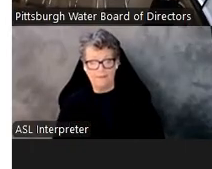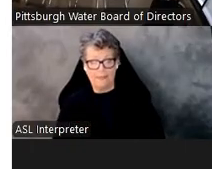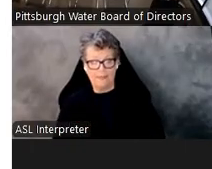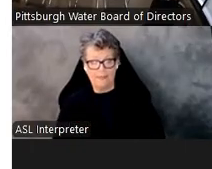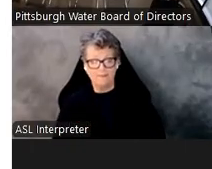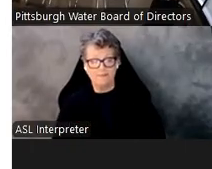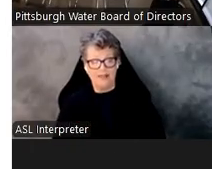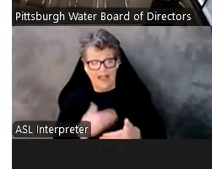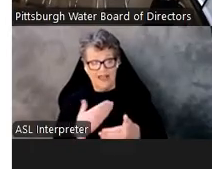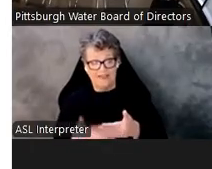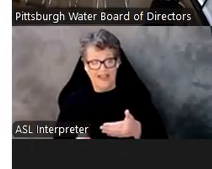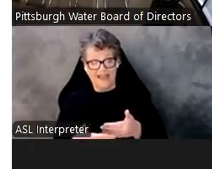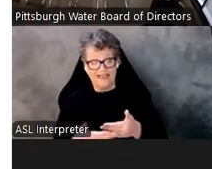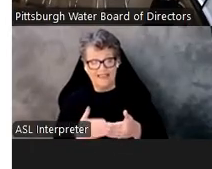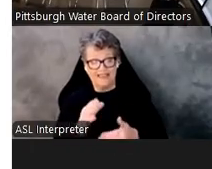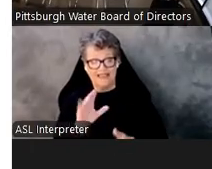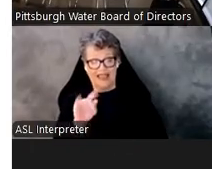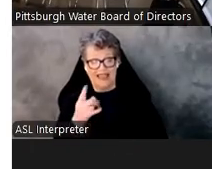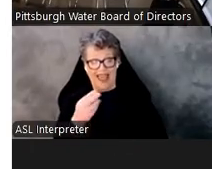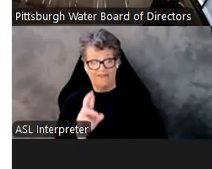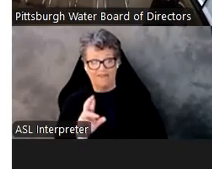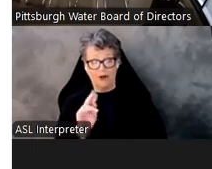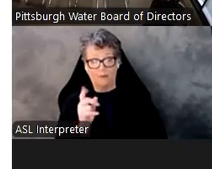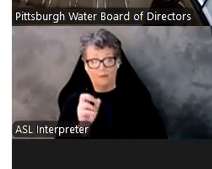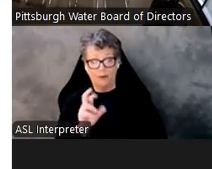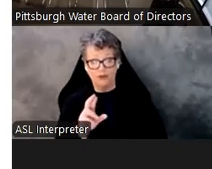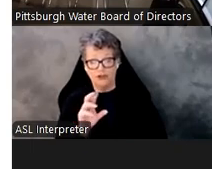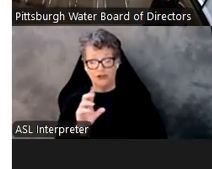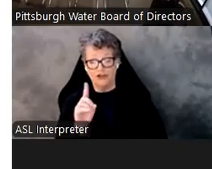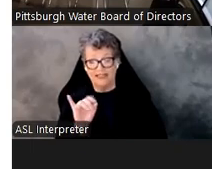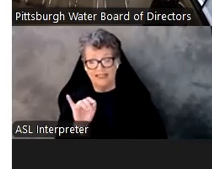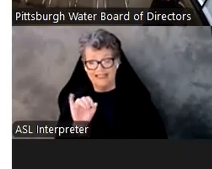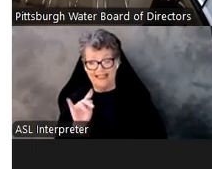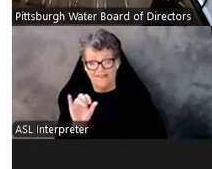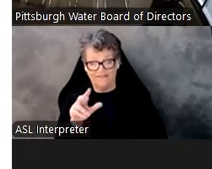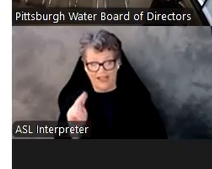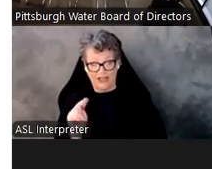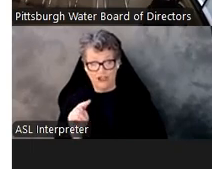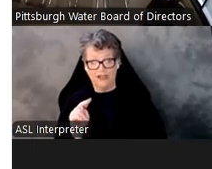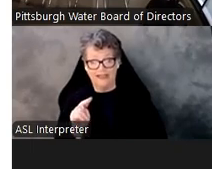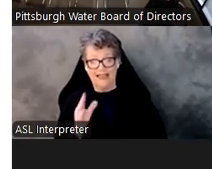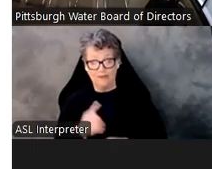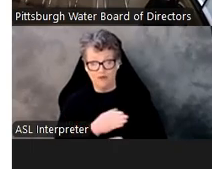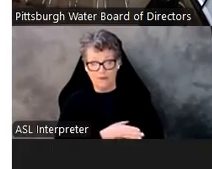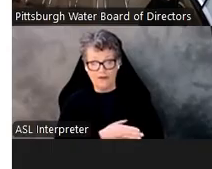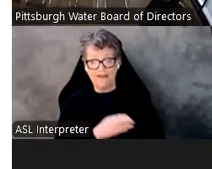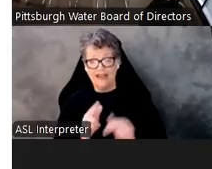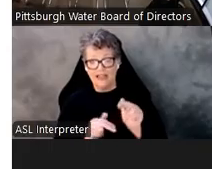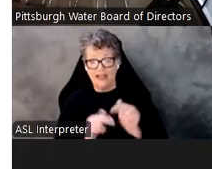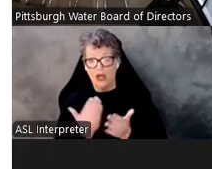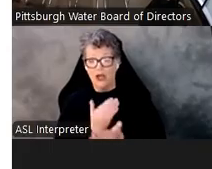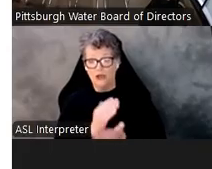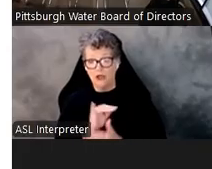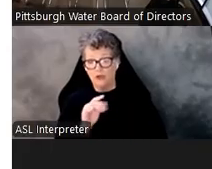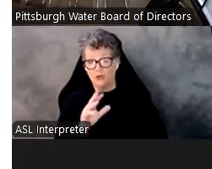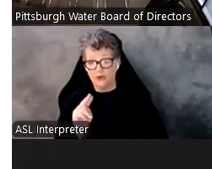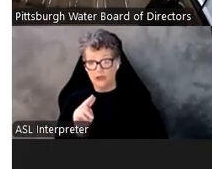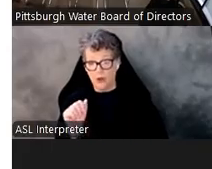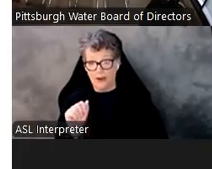Next, I'll discuss the Landfer Booster Disinfection Improvements Project, including the construction of a new sodium